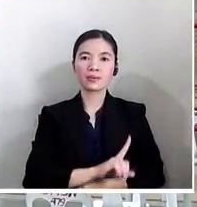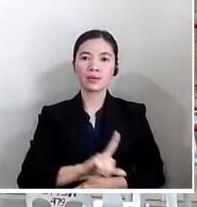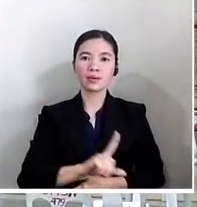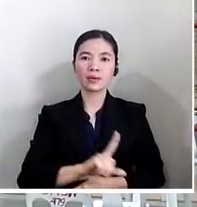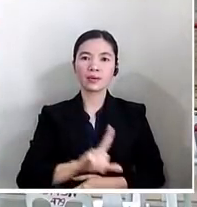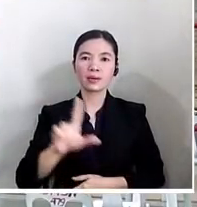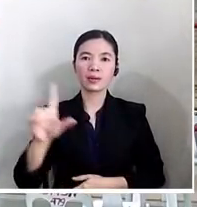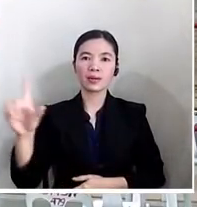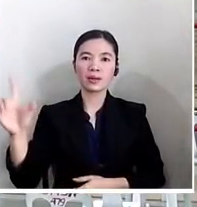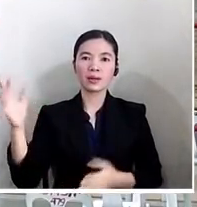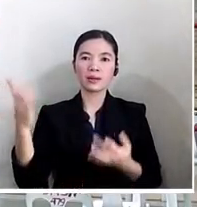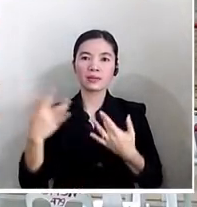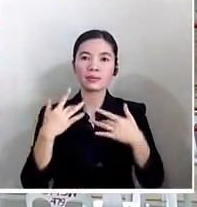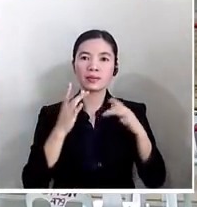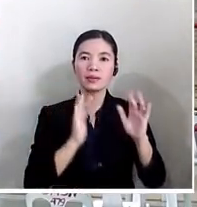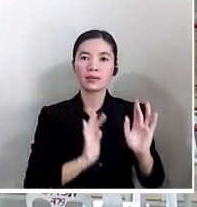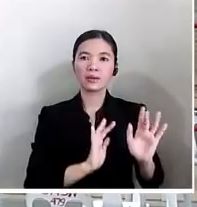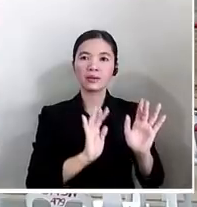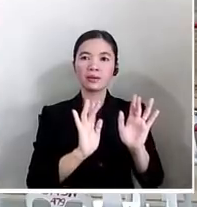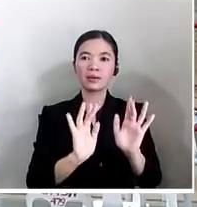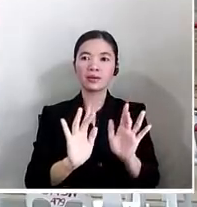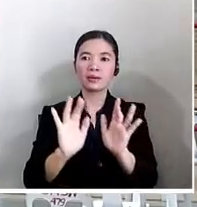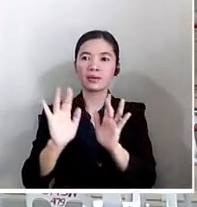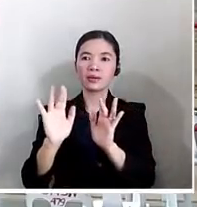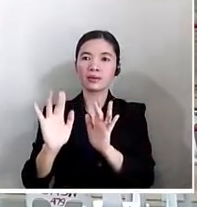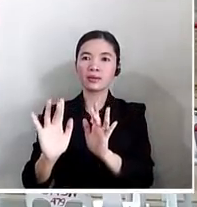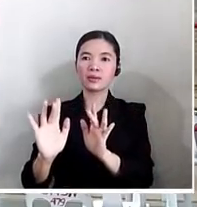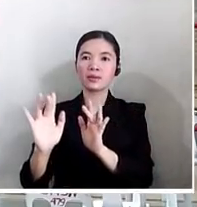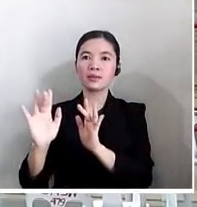Lord, have mercy.